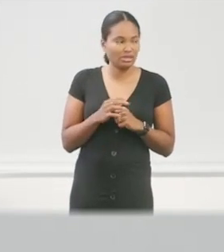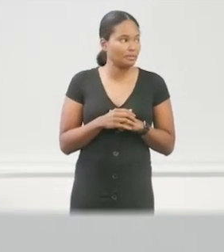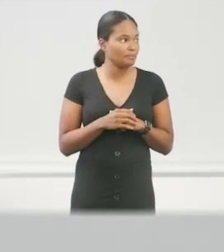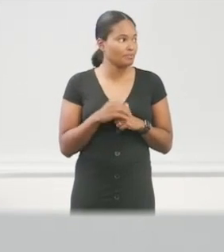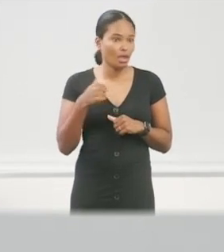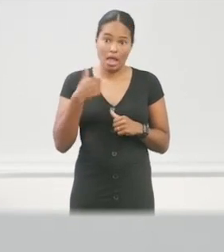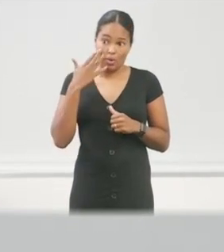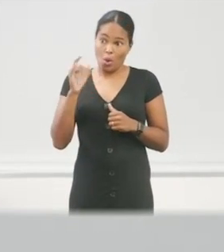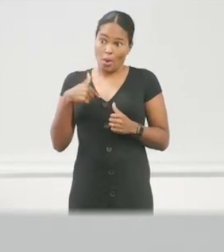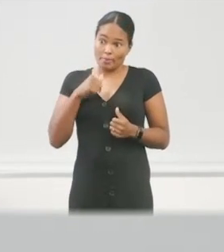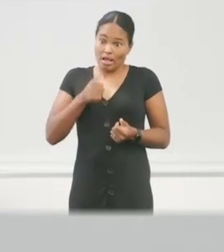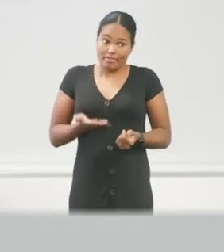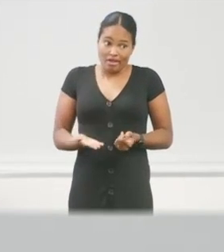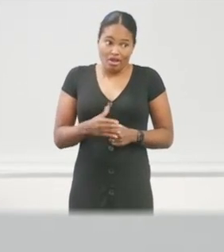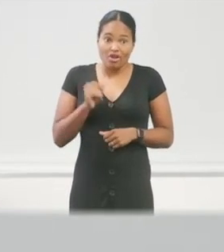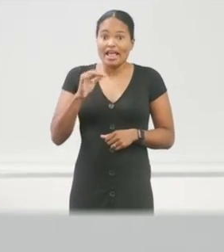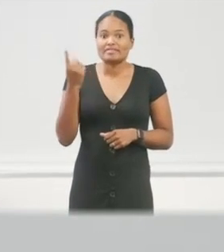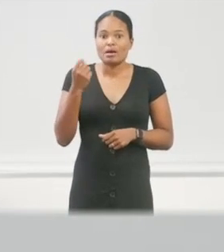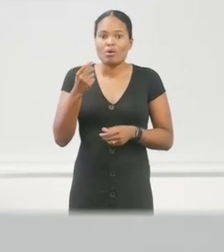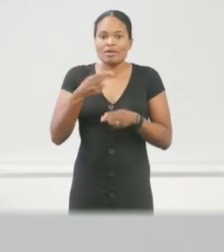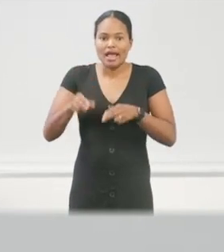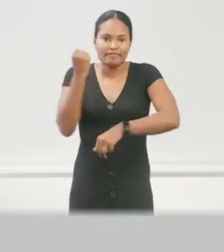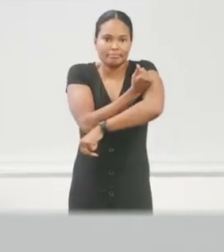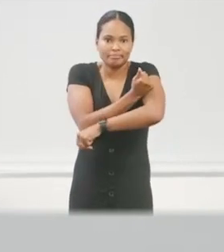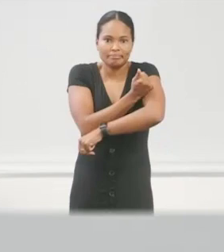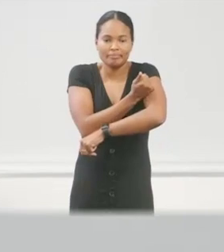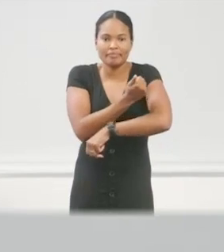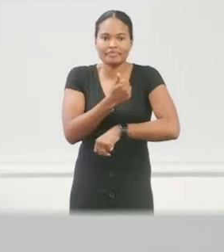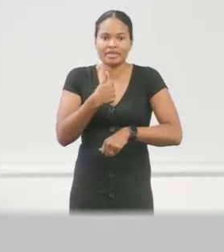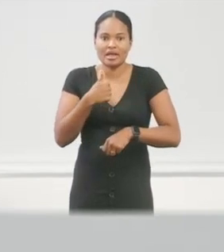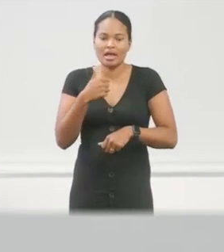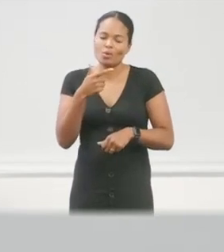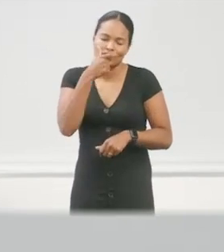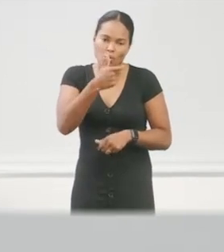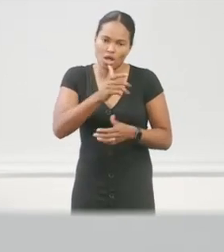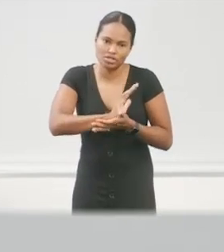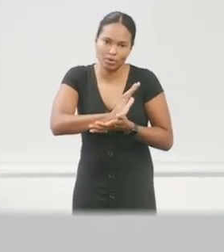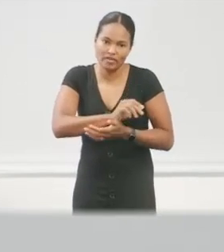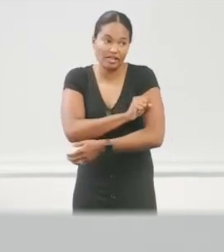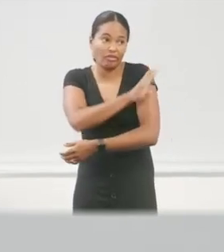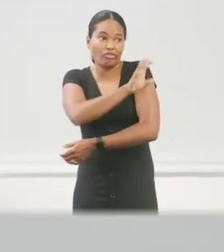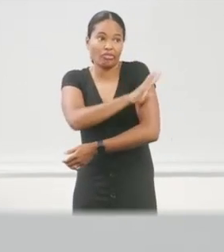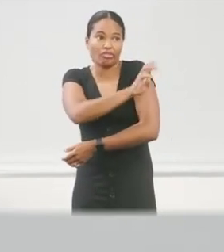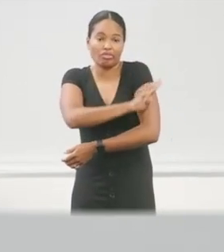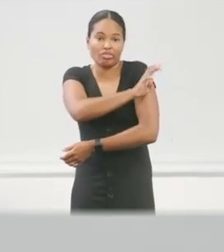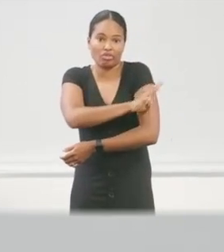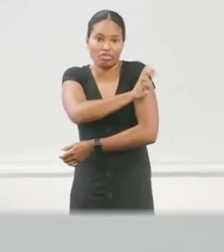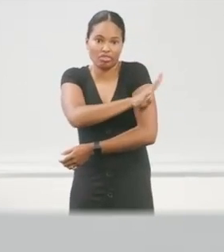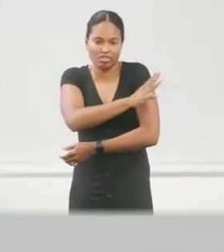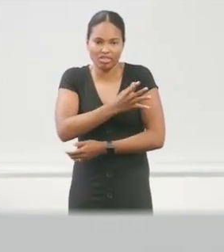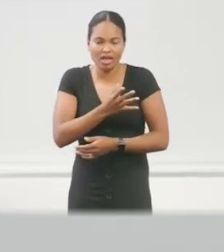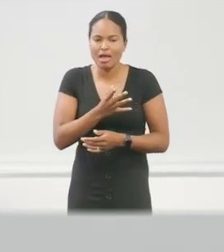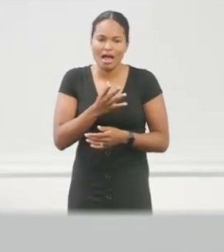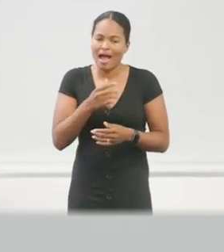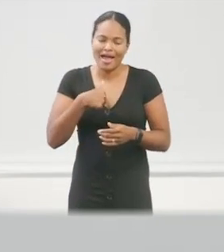not there. If somebody got stabbed with a knife, we watch the movies and they're spurting blood all over this room, and I've never seen a